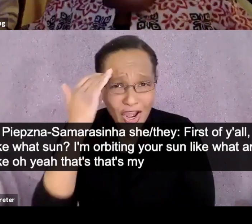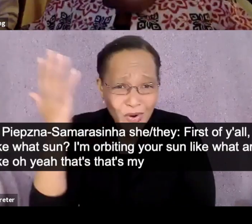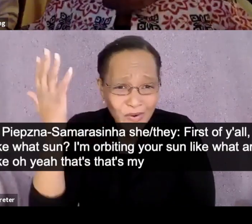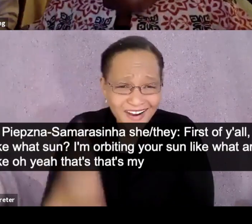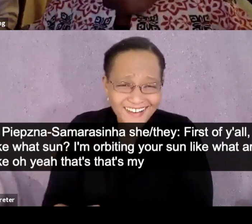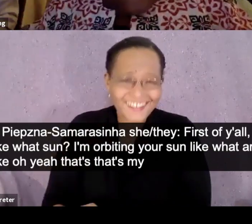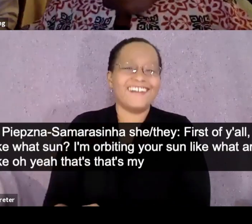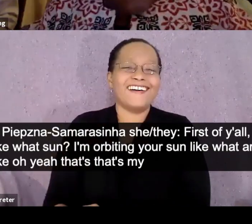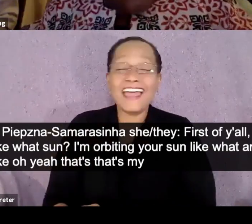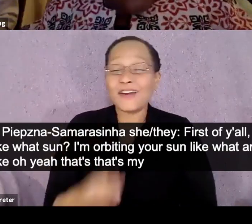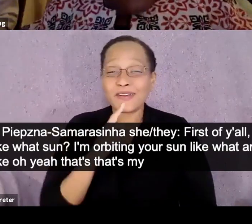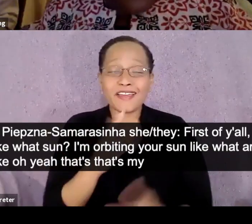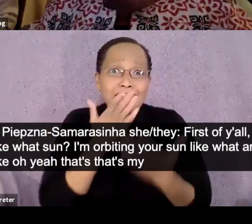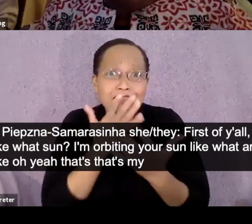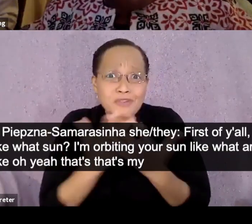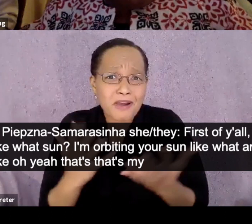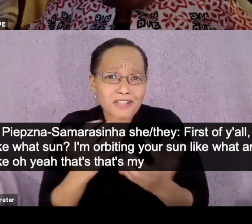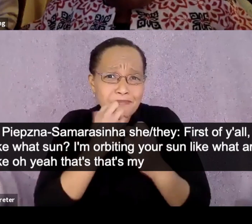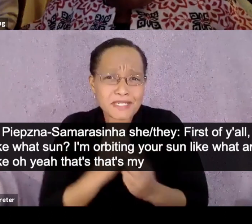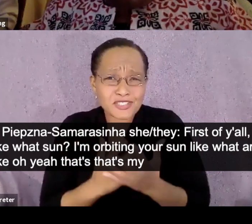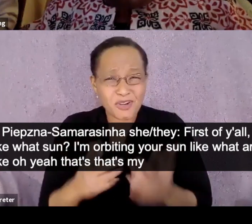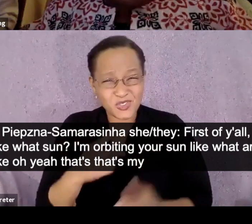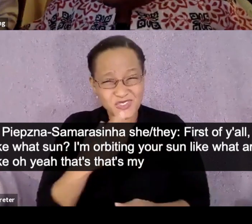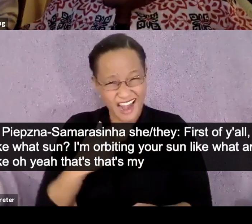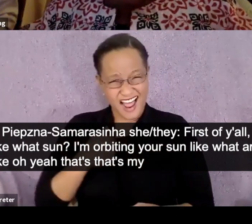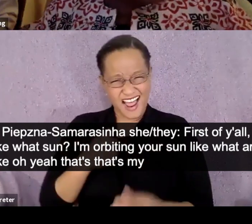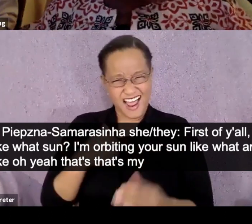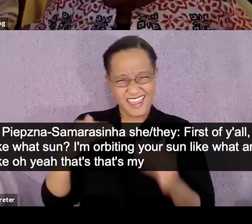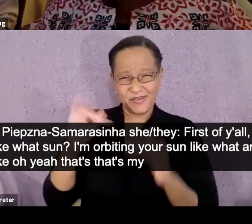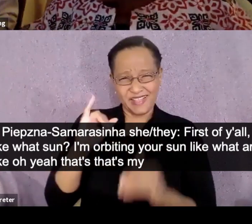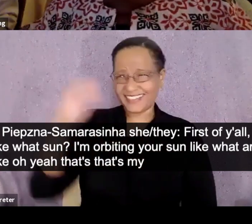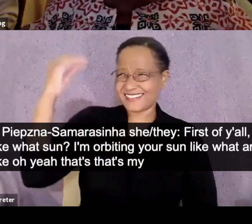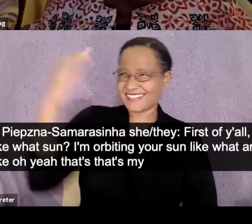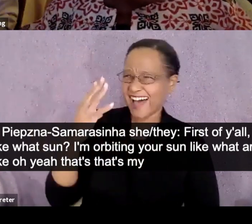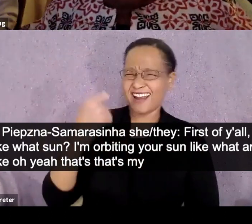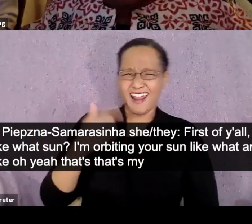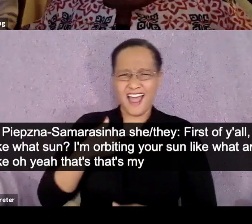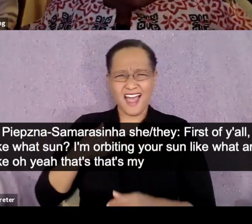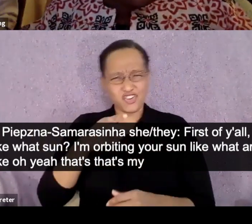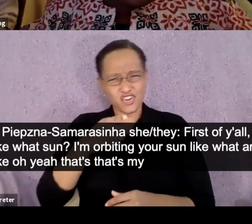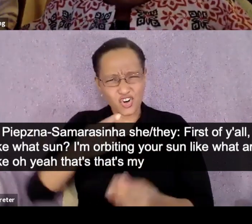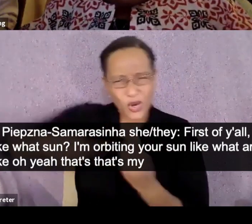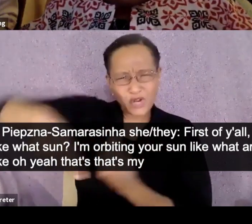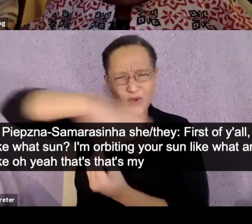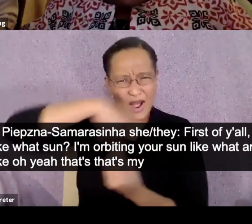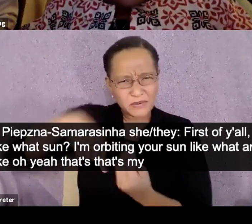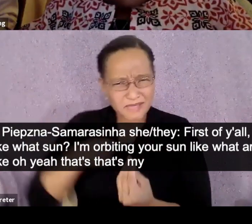That means so much. I feel like I'm like, what sun? I'm orbiting your sun. Like, what are you talking about? Like, I would just always hear from Stacy. I'm like, oh